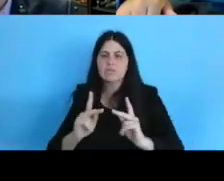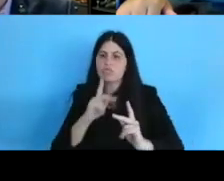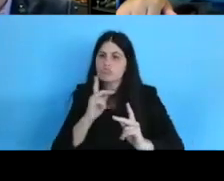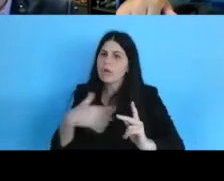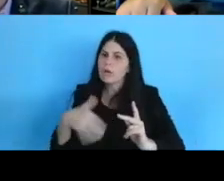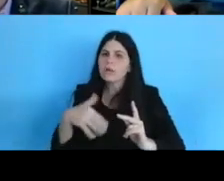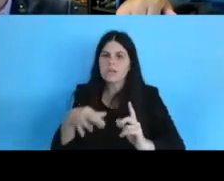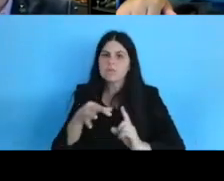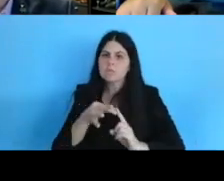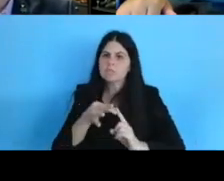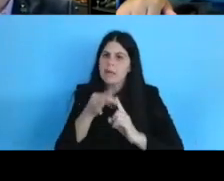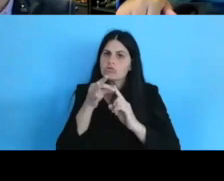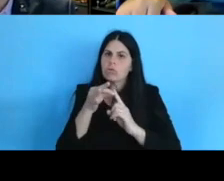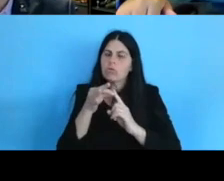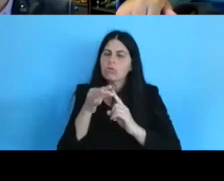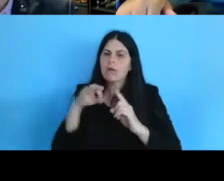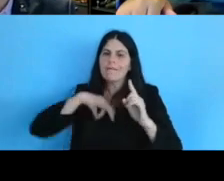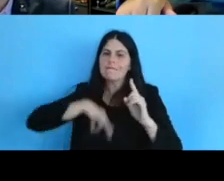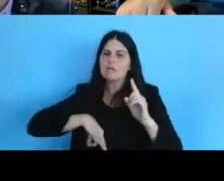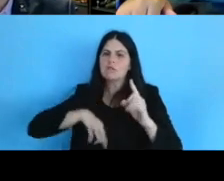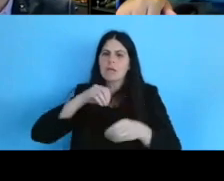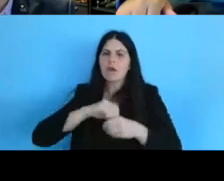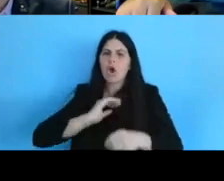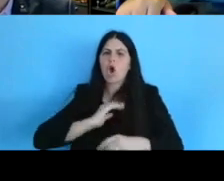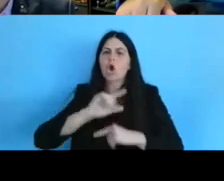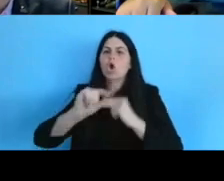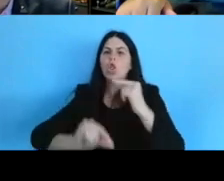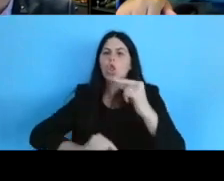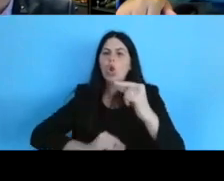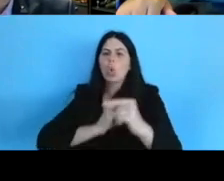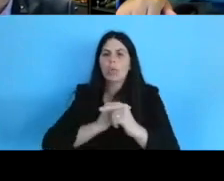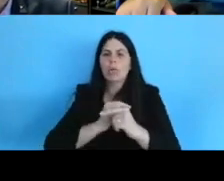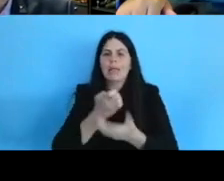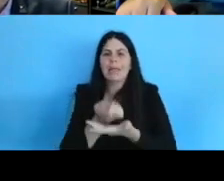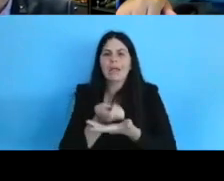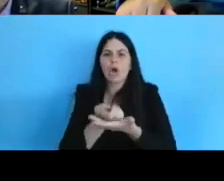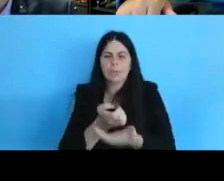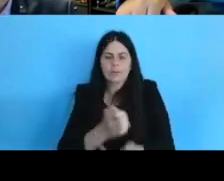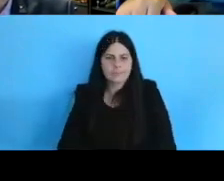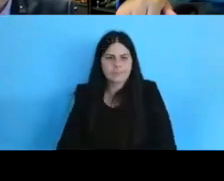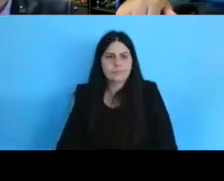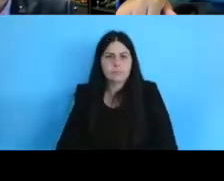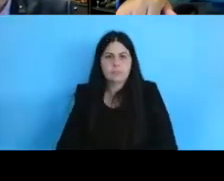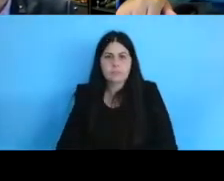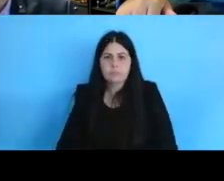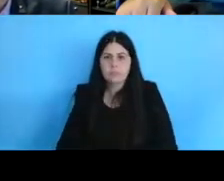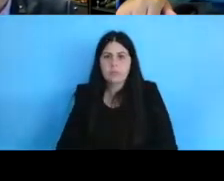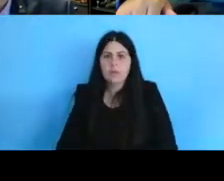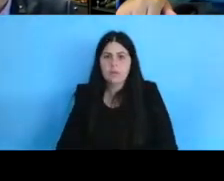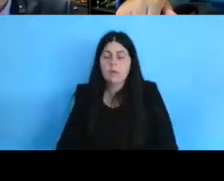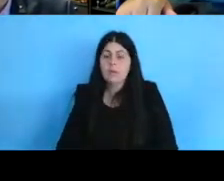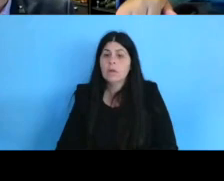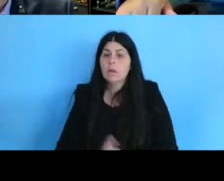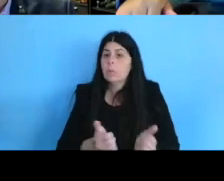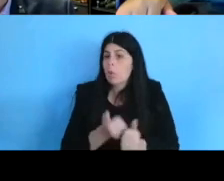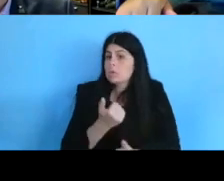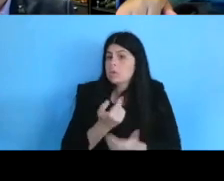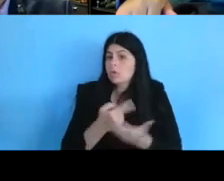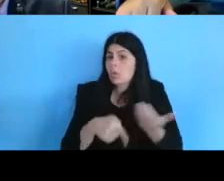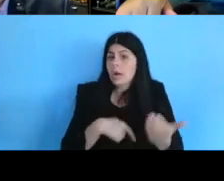our globalizing economy. And much of what I'm speaking to is from the Society of